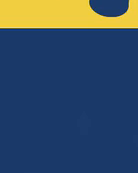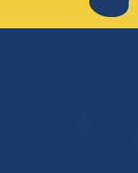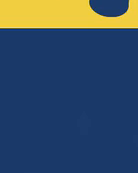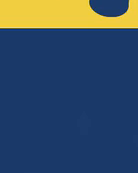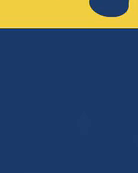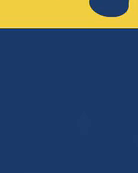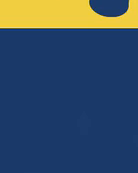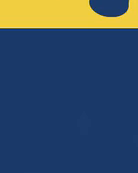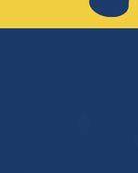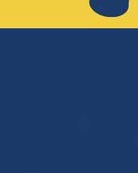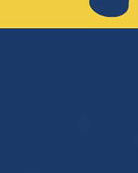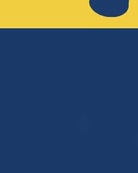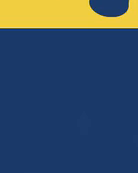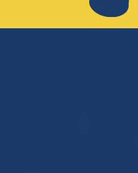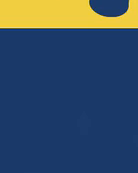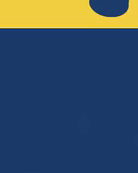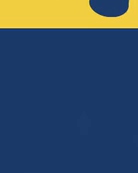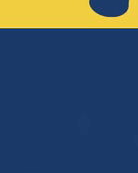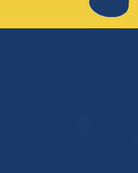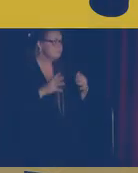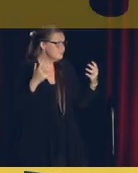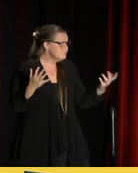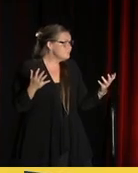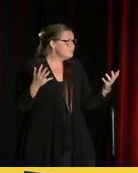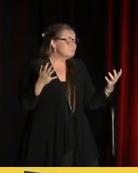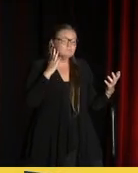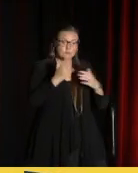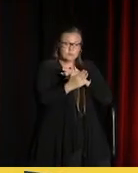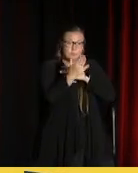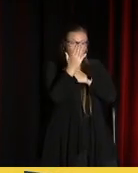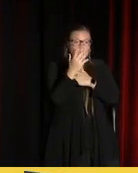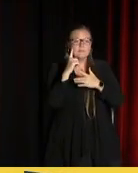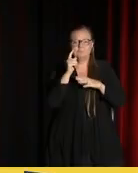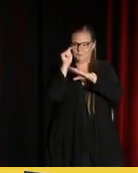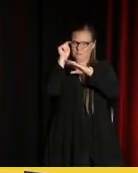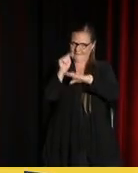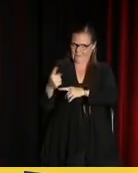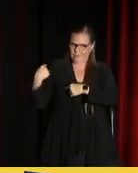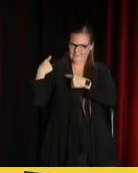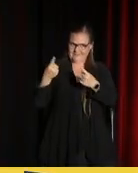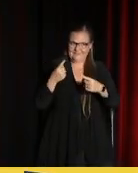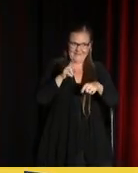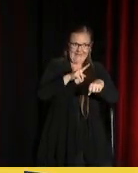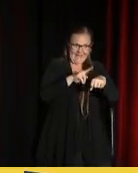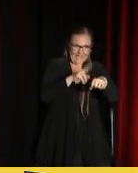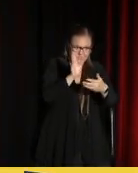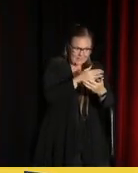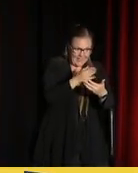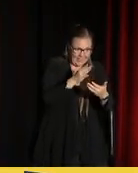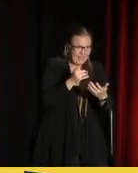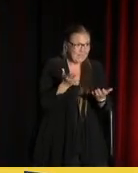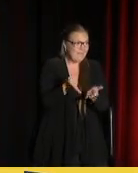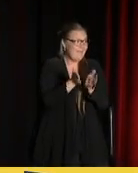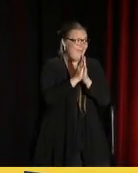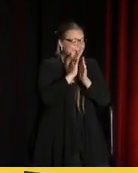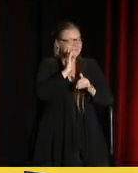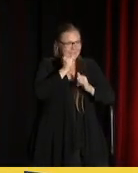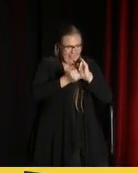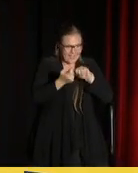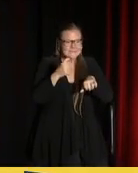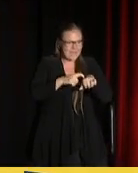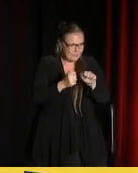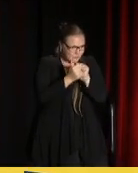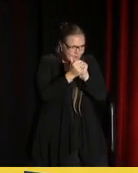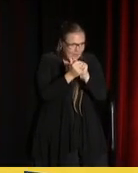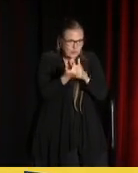All right, good morning again, everybody. Thanks so much for being here. This morning, with our tradition of the national anthem, we're going to ask you here, the last time we're doing